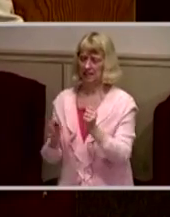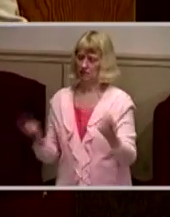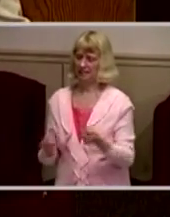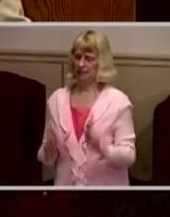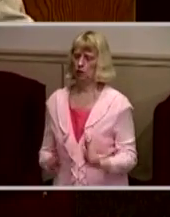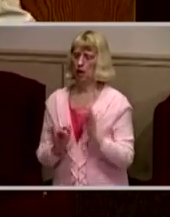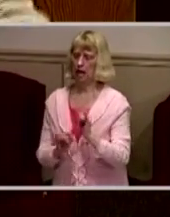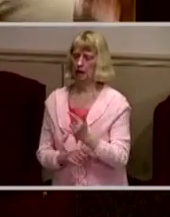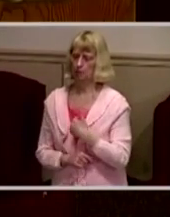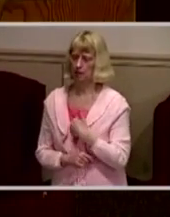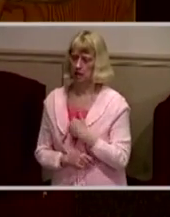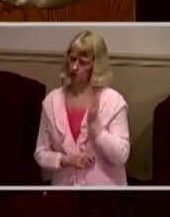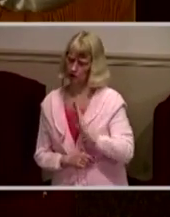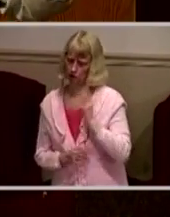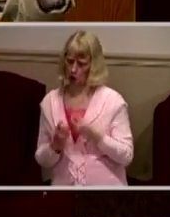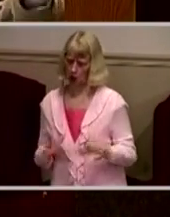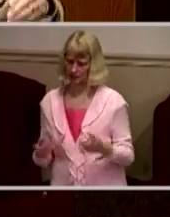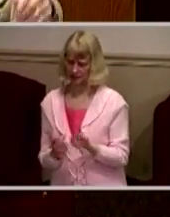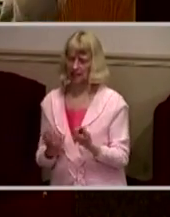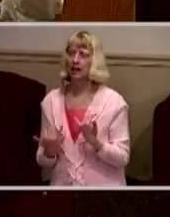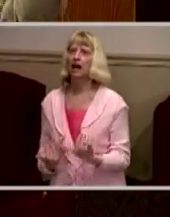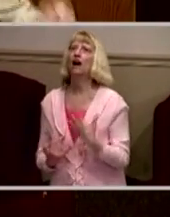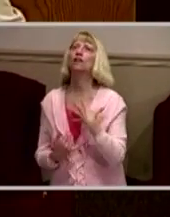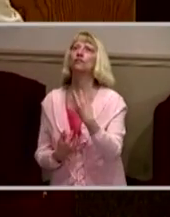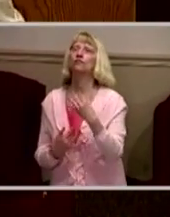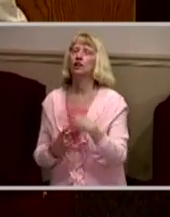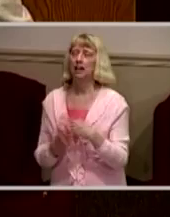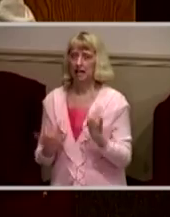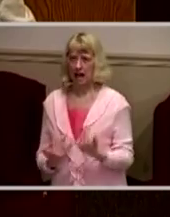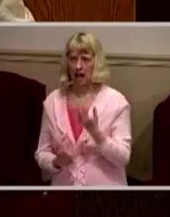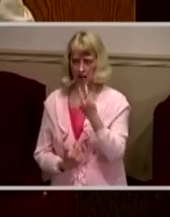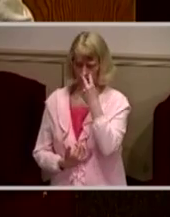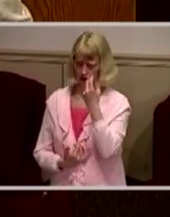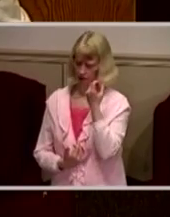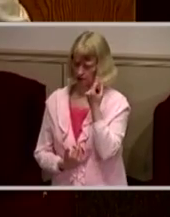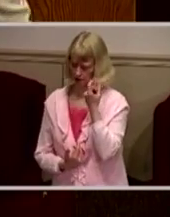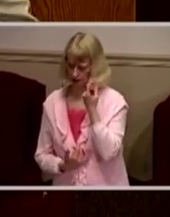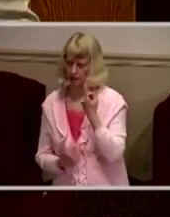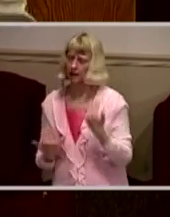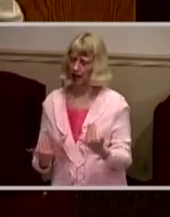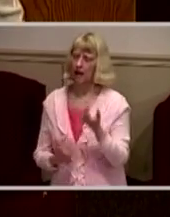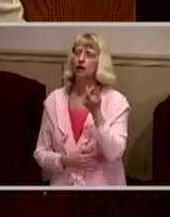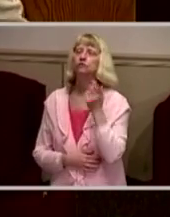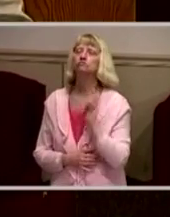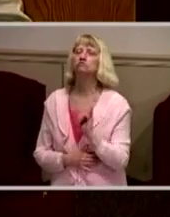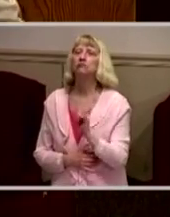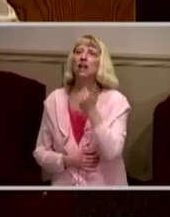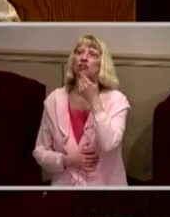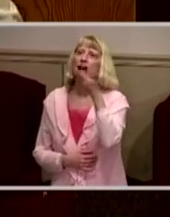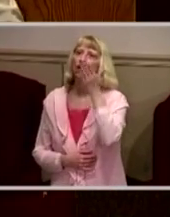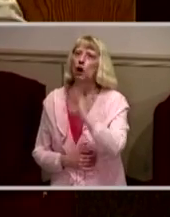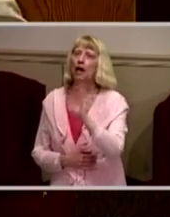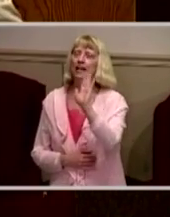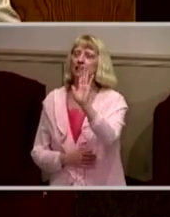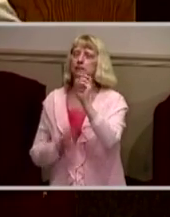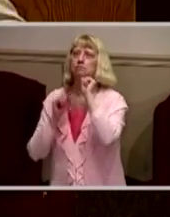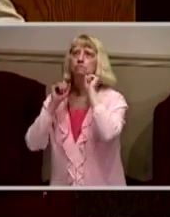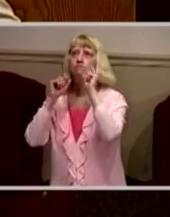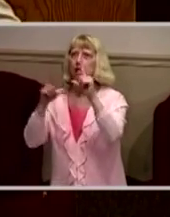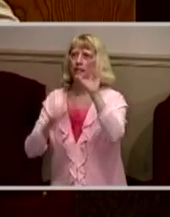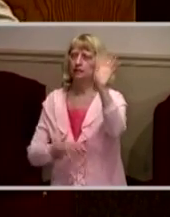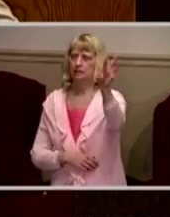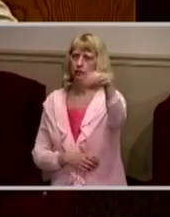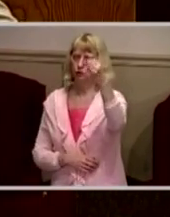wretch like me. I once was lost, now I'm found, was blind, but now I see. Thank God for his